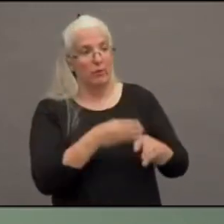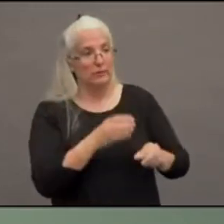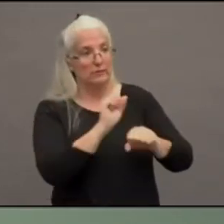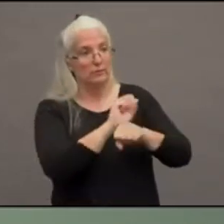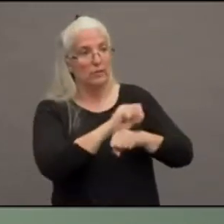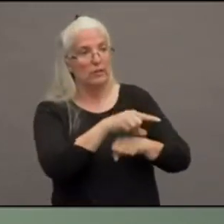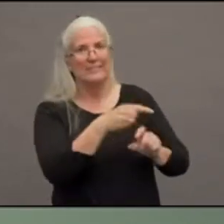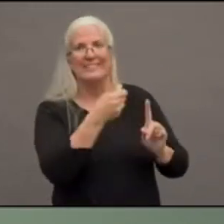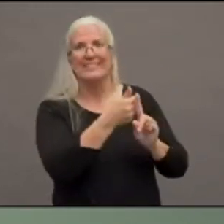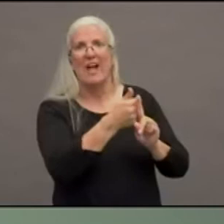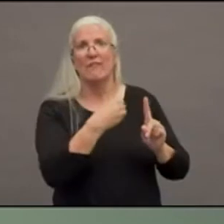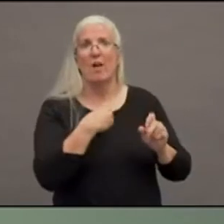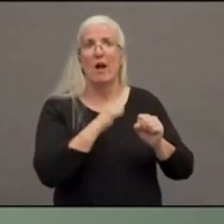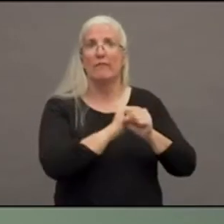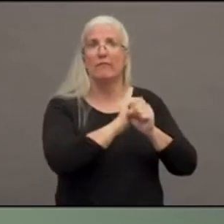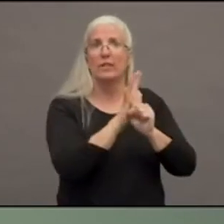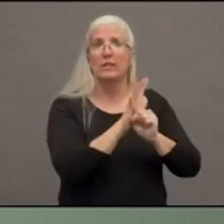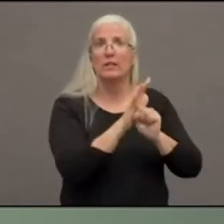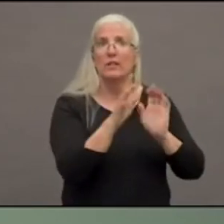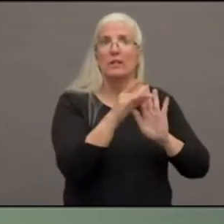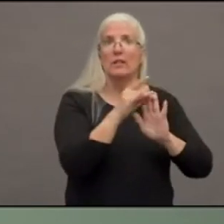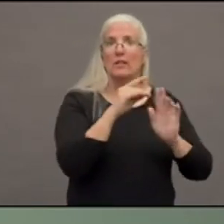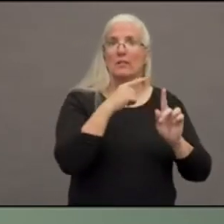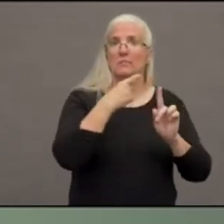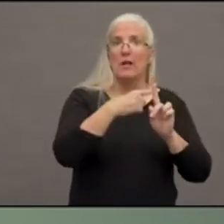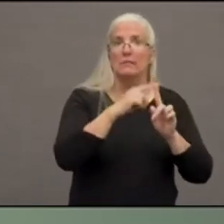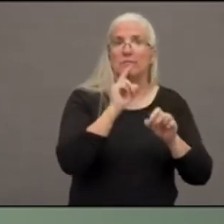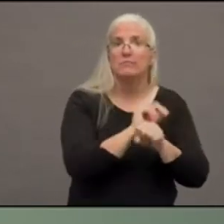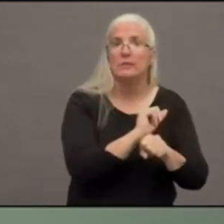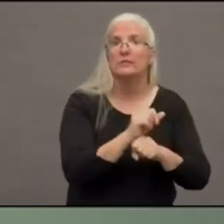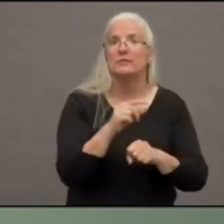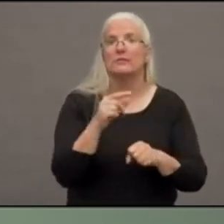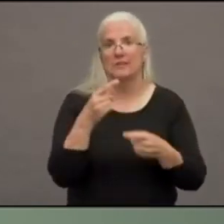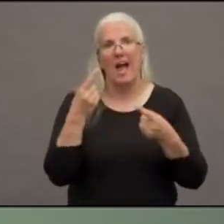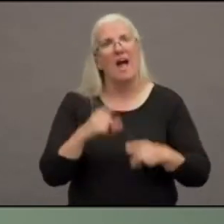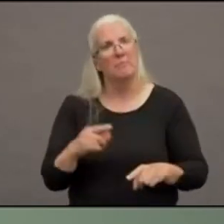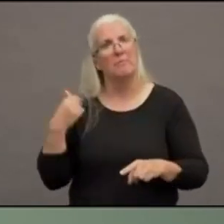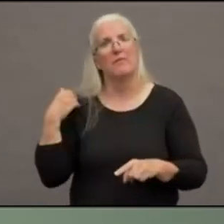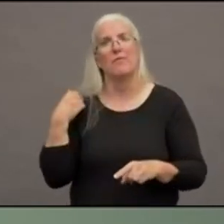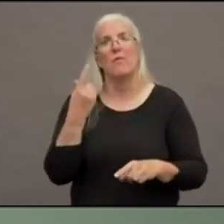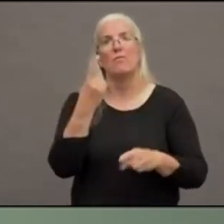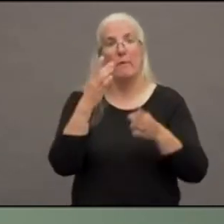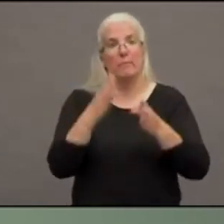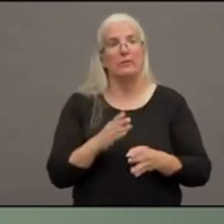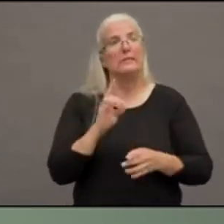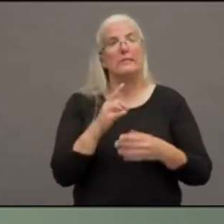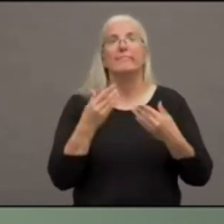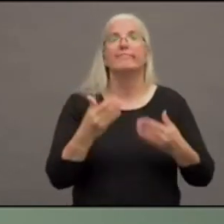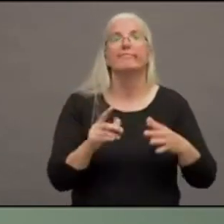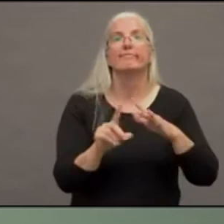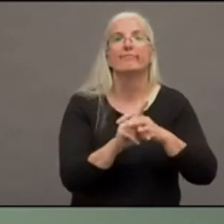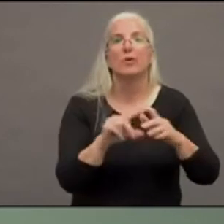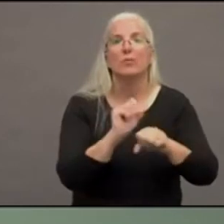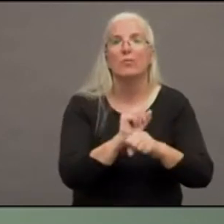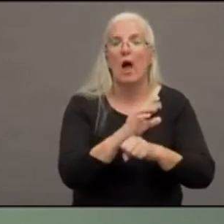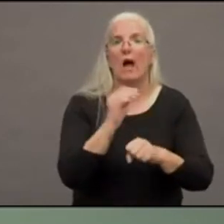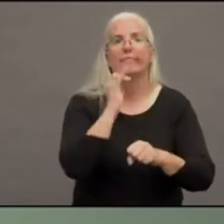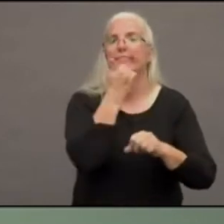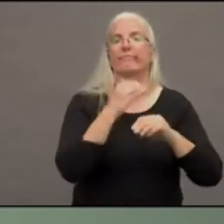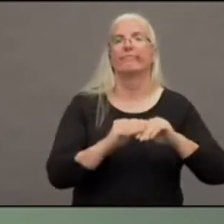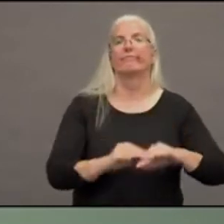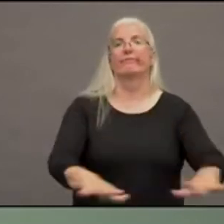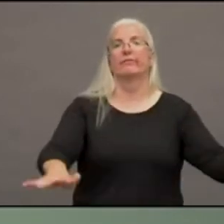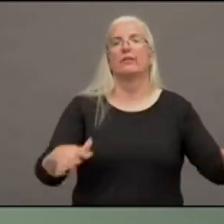workplace outbreaks, and we want to make sure that we can move quickly to help workplaces contain any